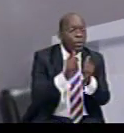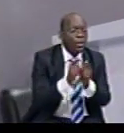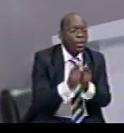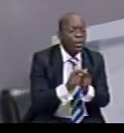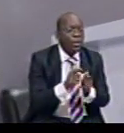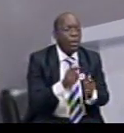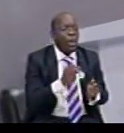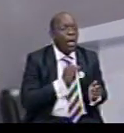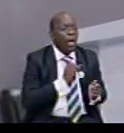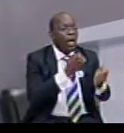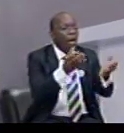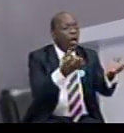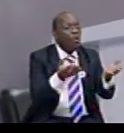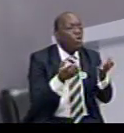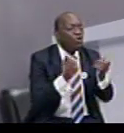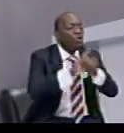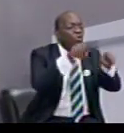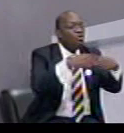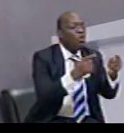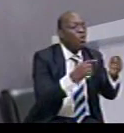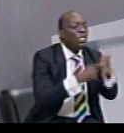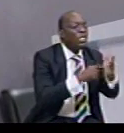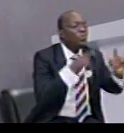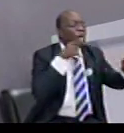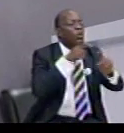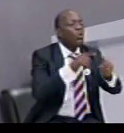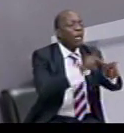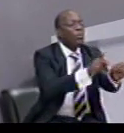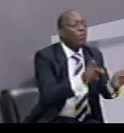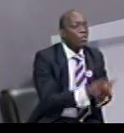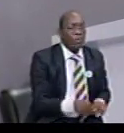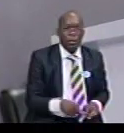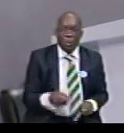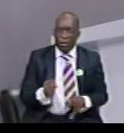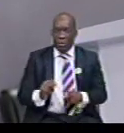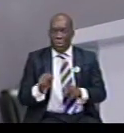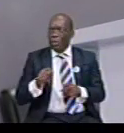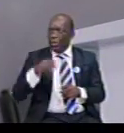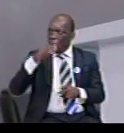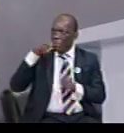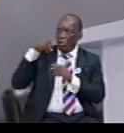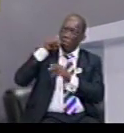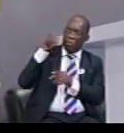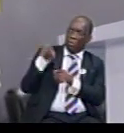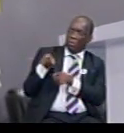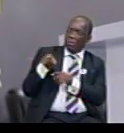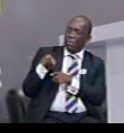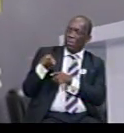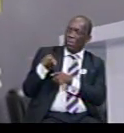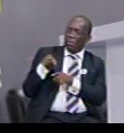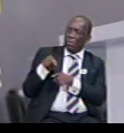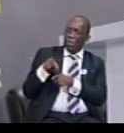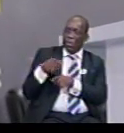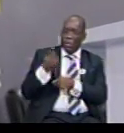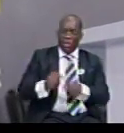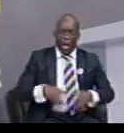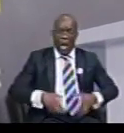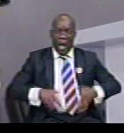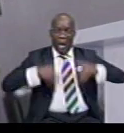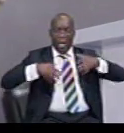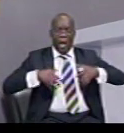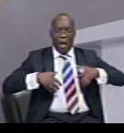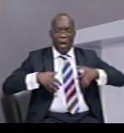this particular street, can you show me? And the girl looks up, the fierceness